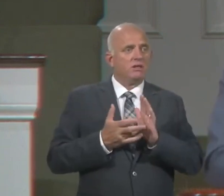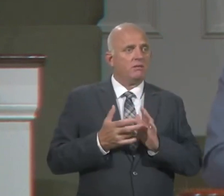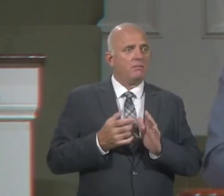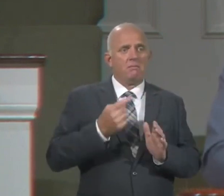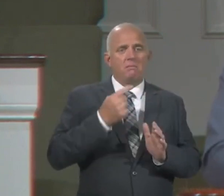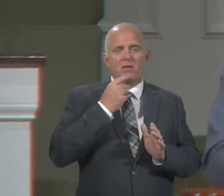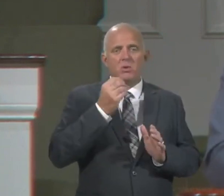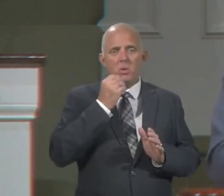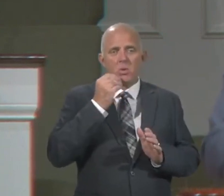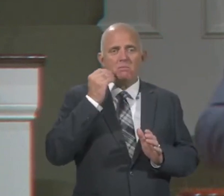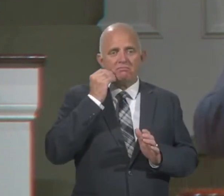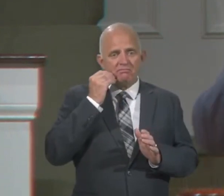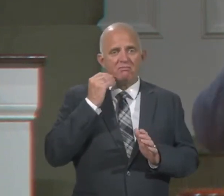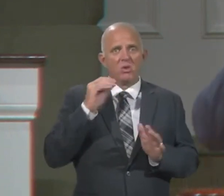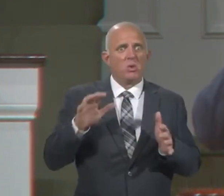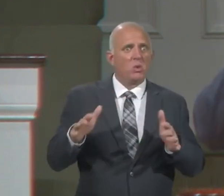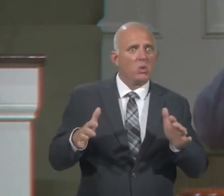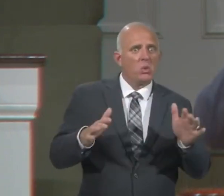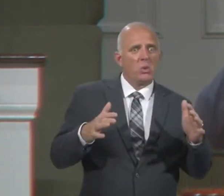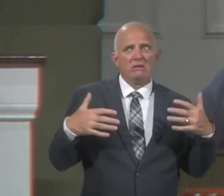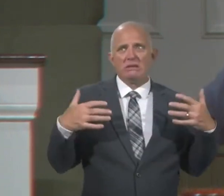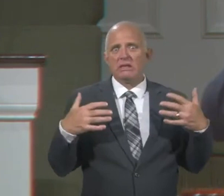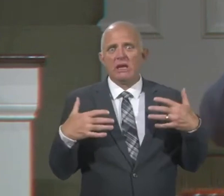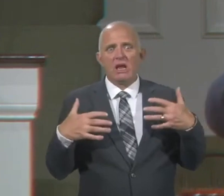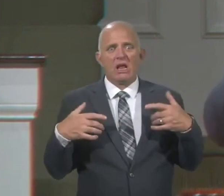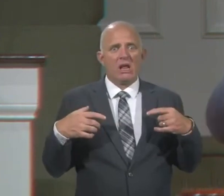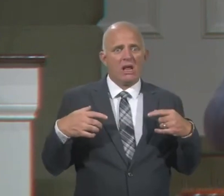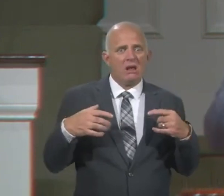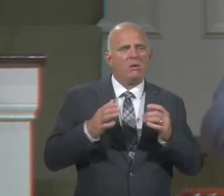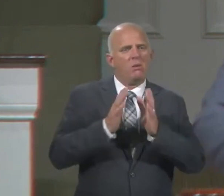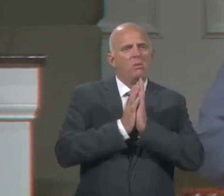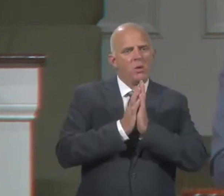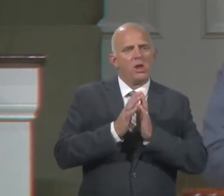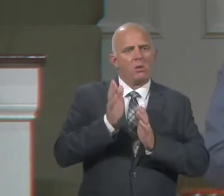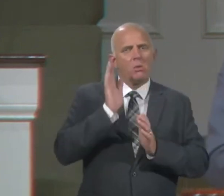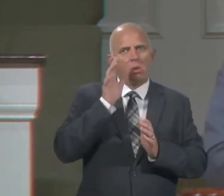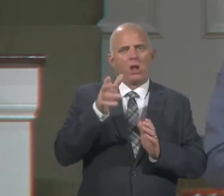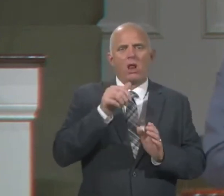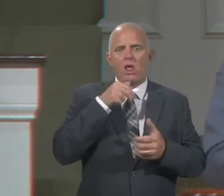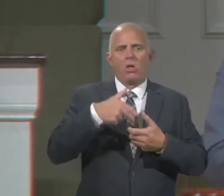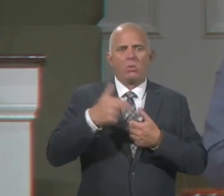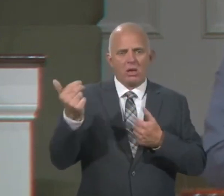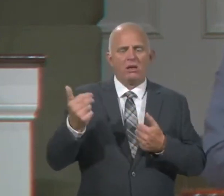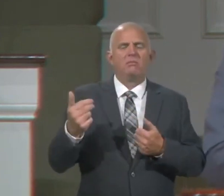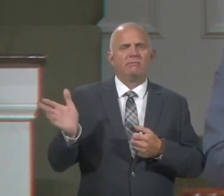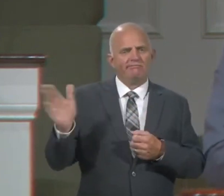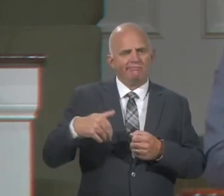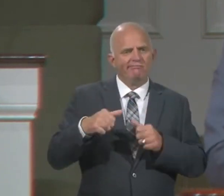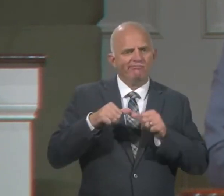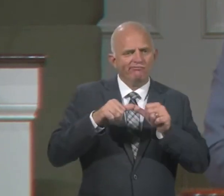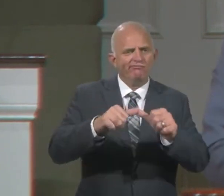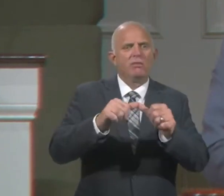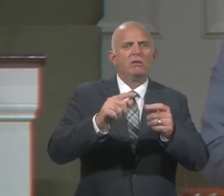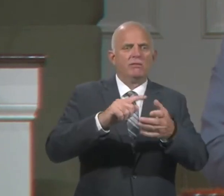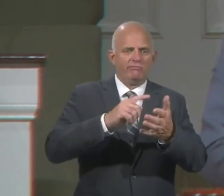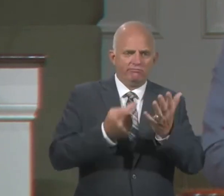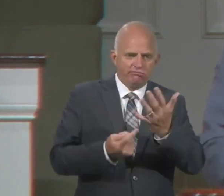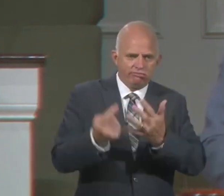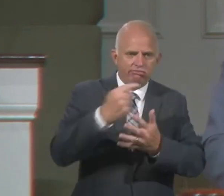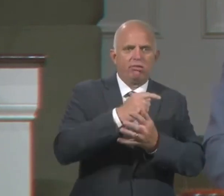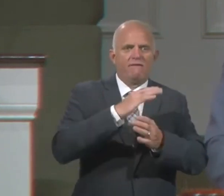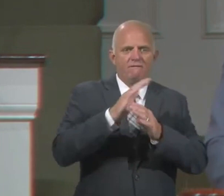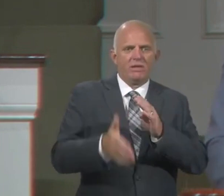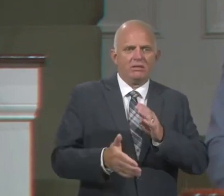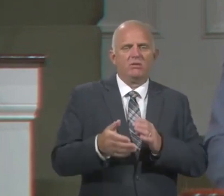scared. We need to pray that they'll finish what they start, that they'll live for God and serve God